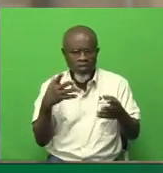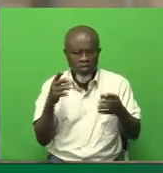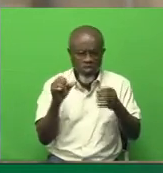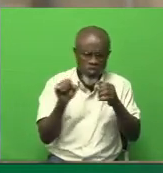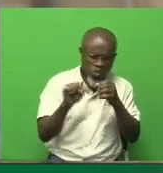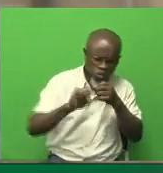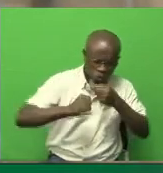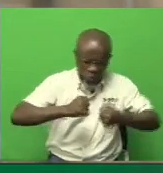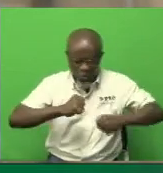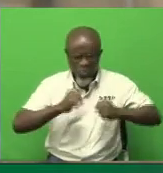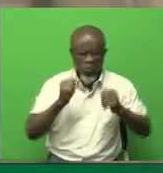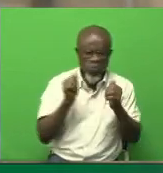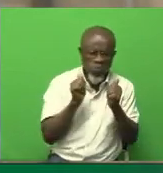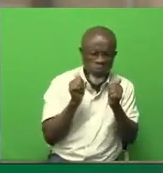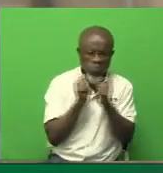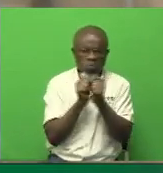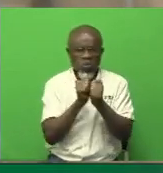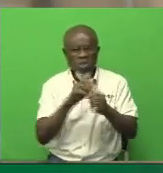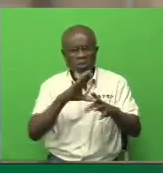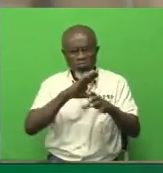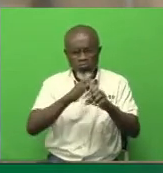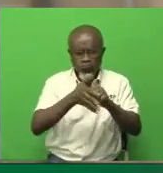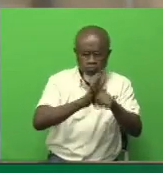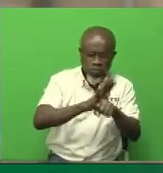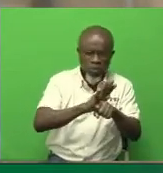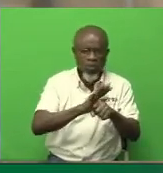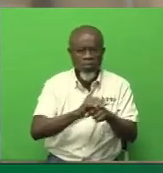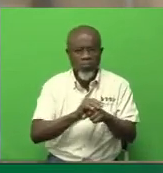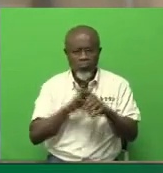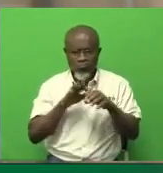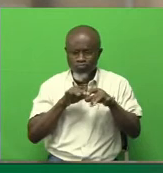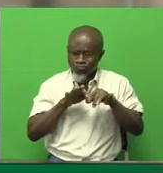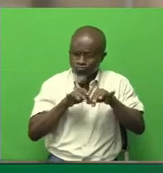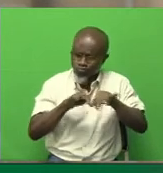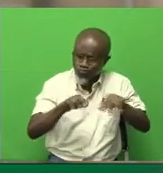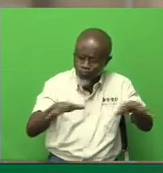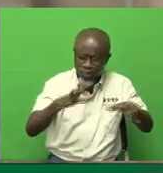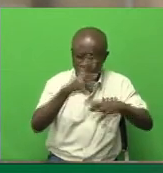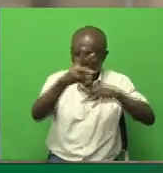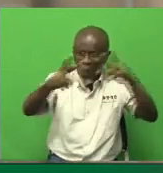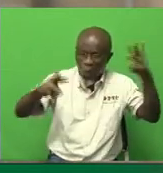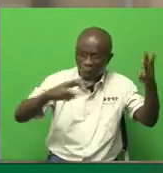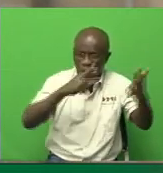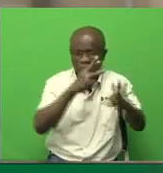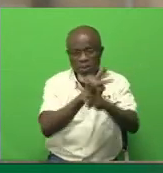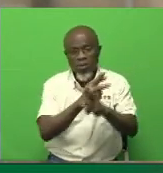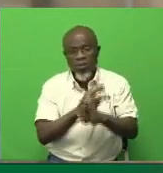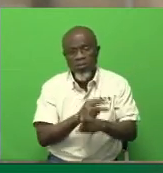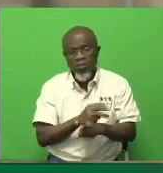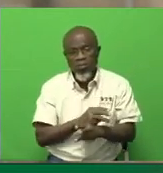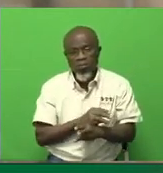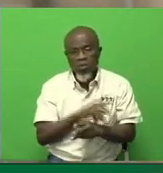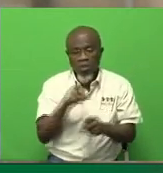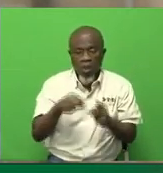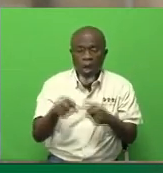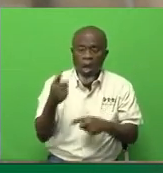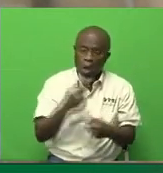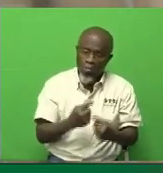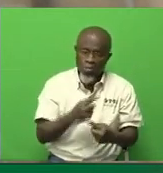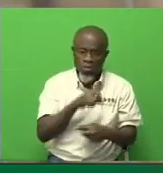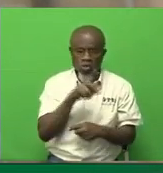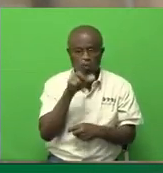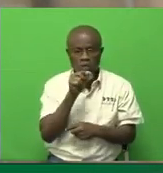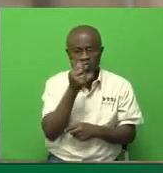so when making comparison when the pnm came into government in 2015 to 2022 take into